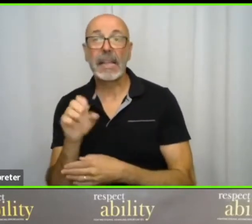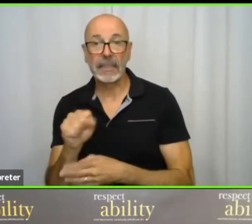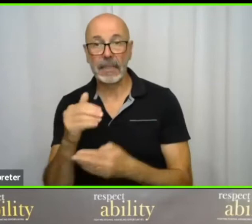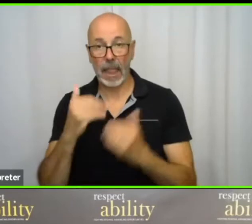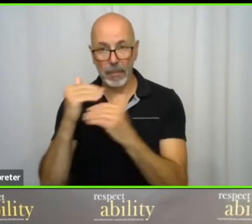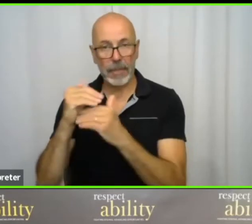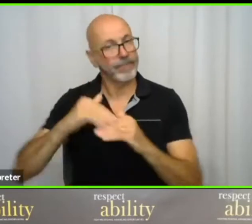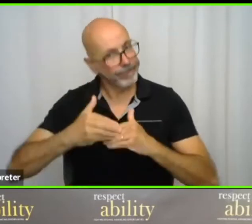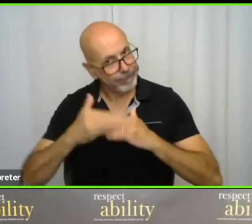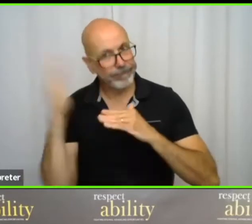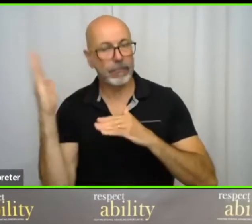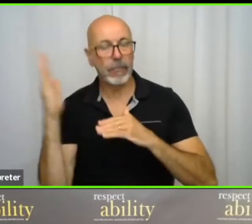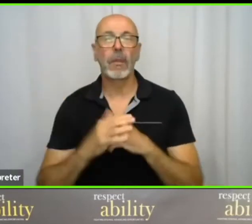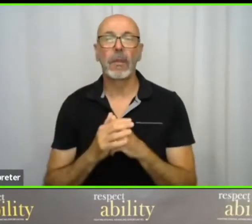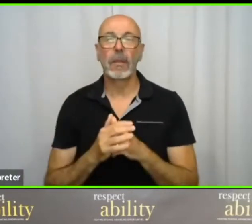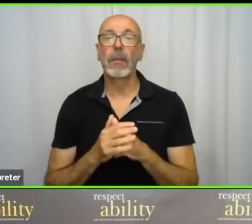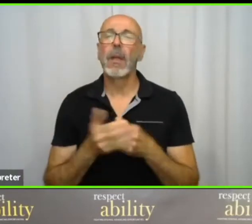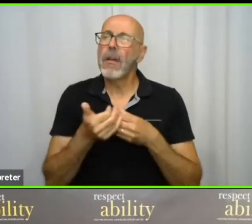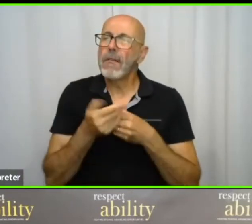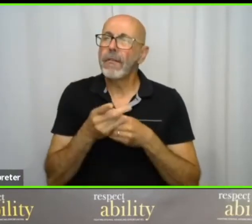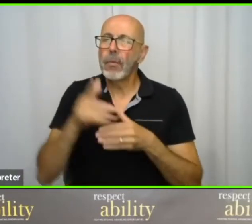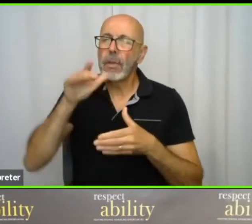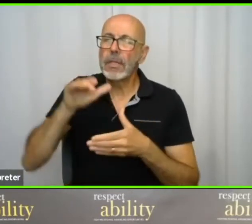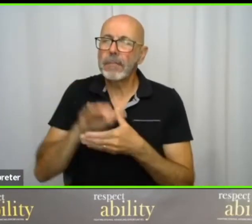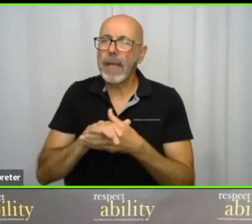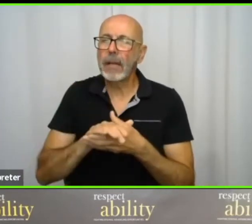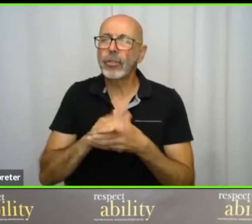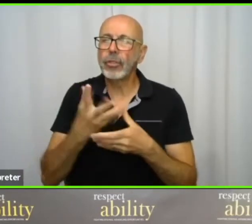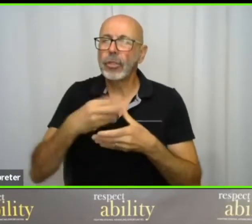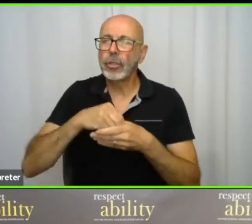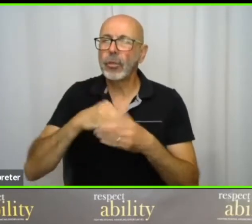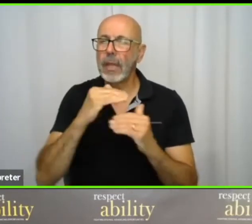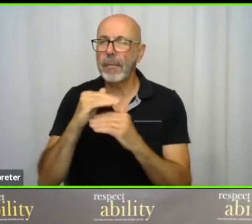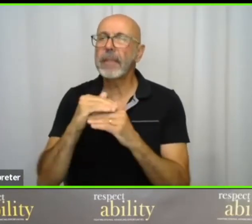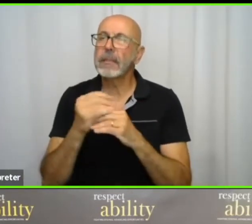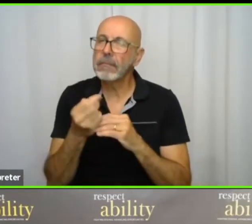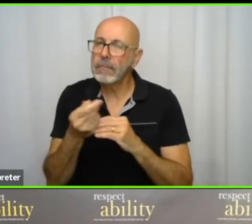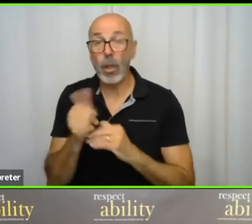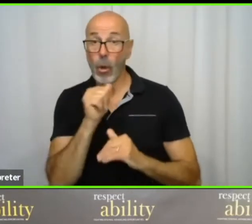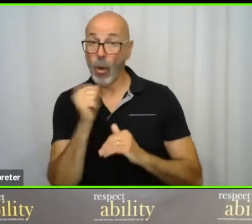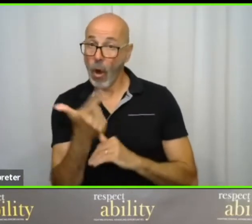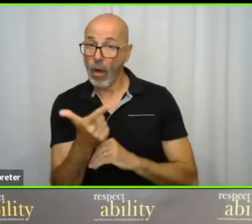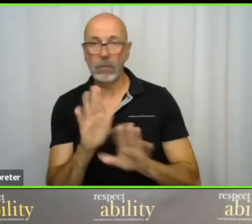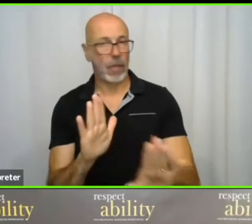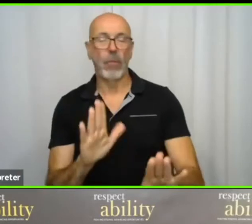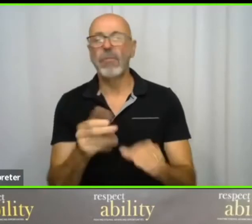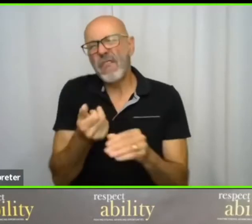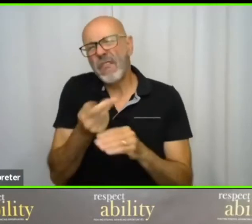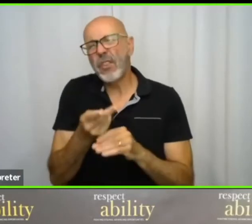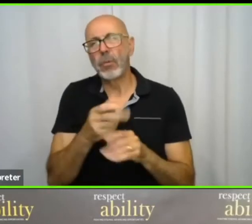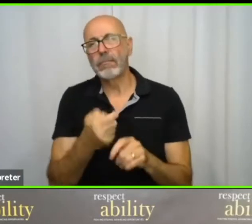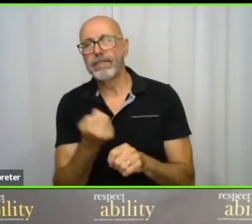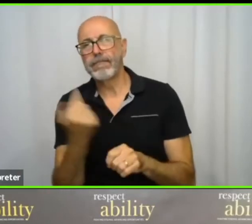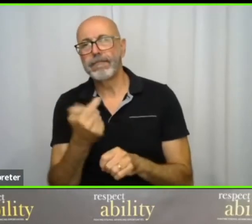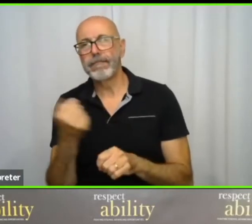lift a few spousal inclusion limits, but not all of them. They would not touch the age